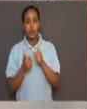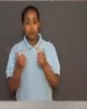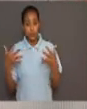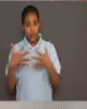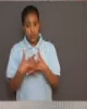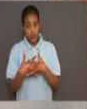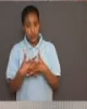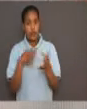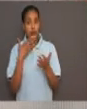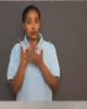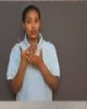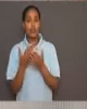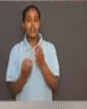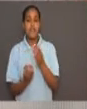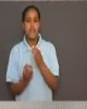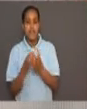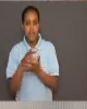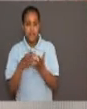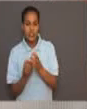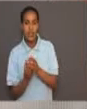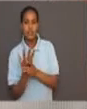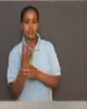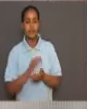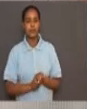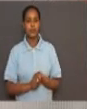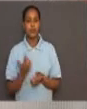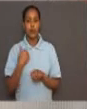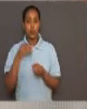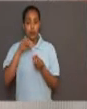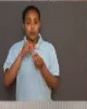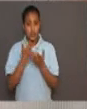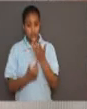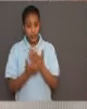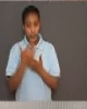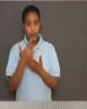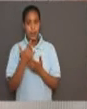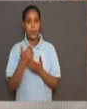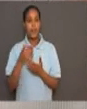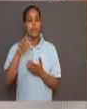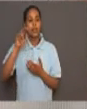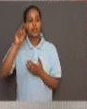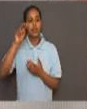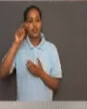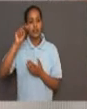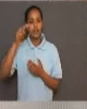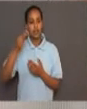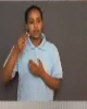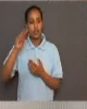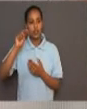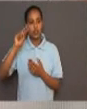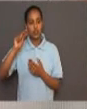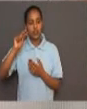it a good fertilizer. We also discussed that diammonium